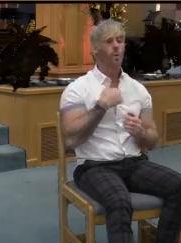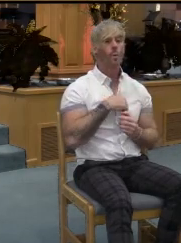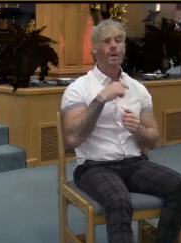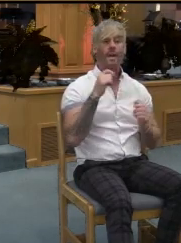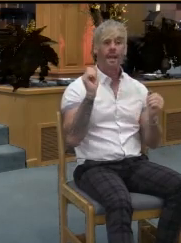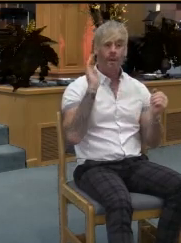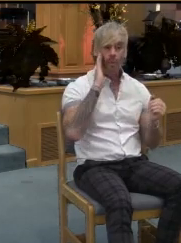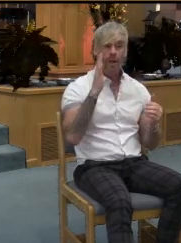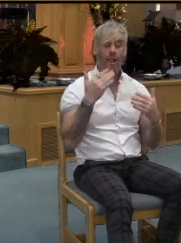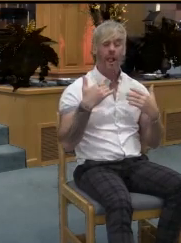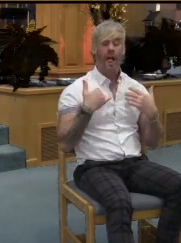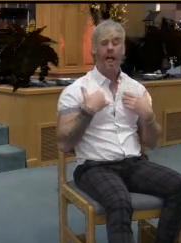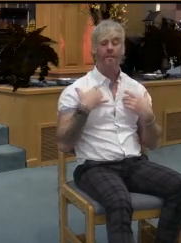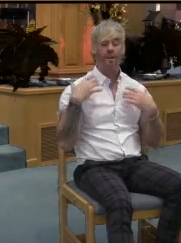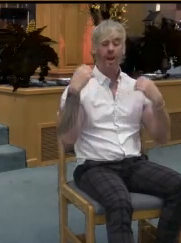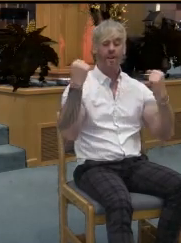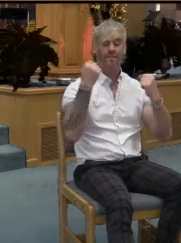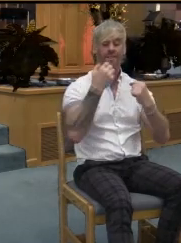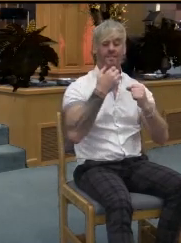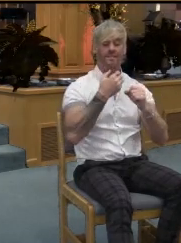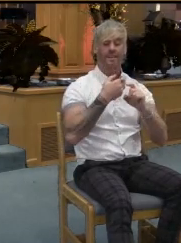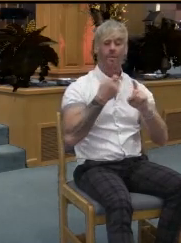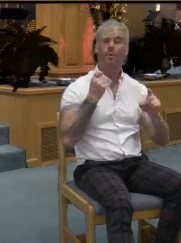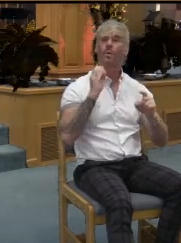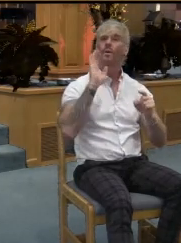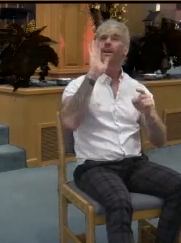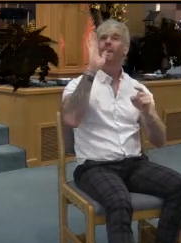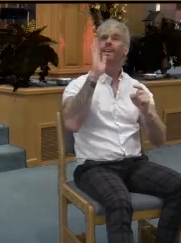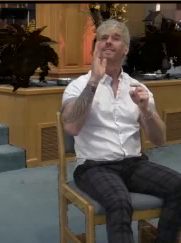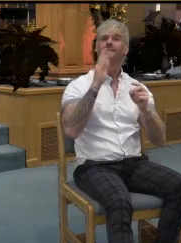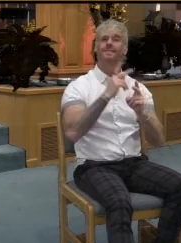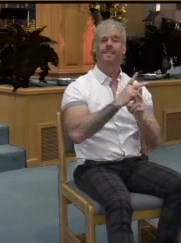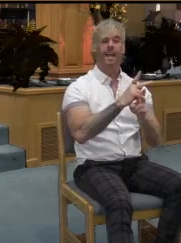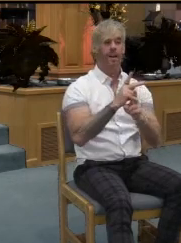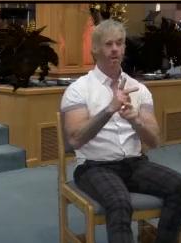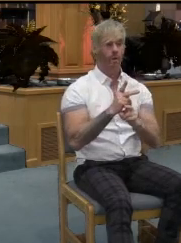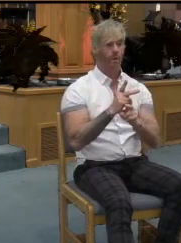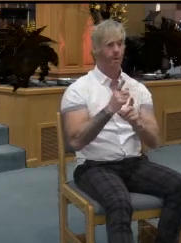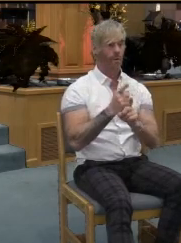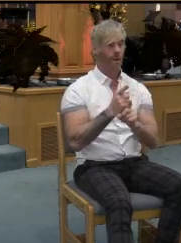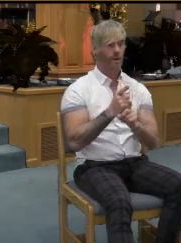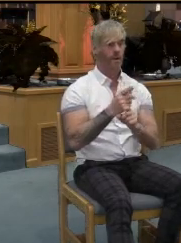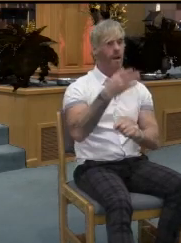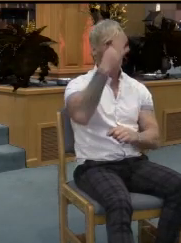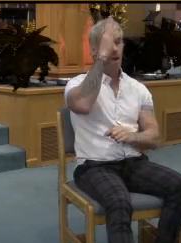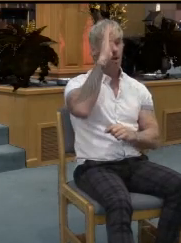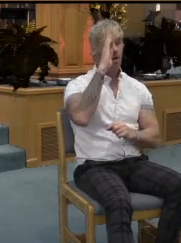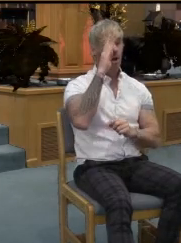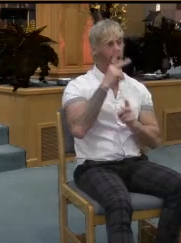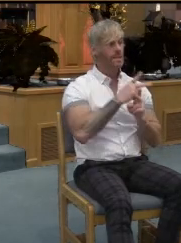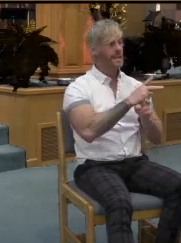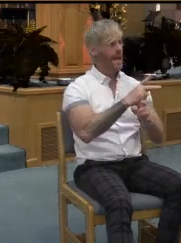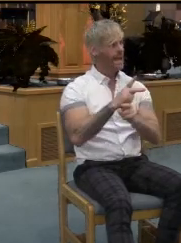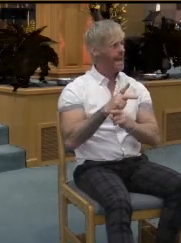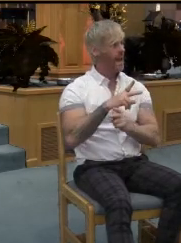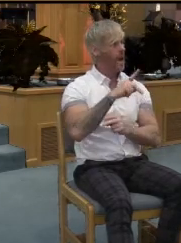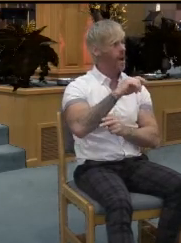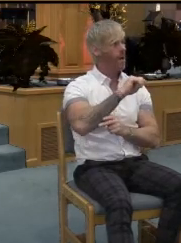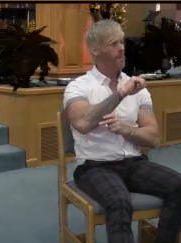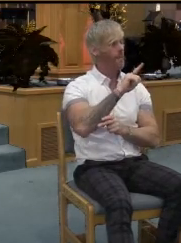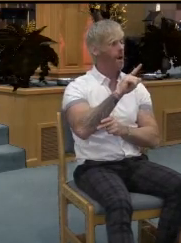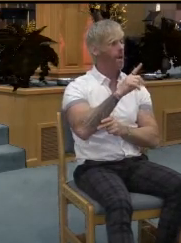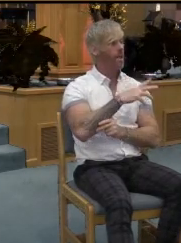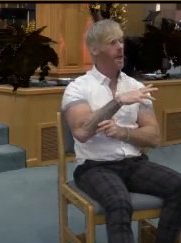God's providential care. Now, God took care of Paul by sending an offering